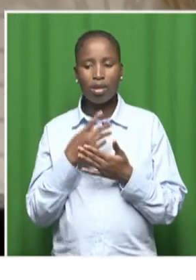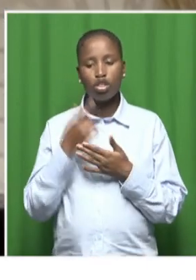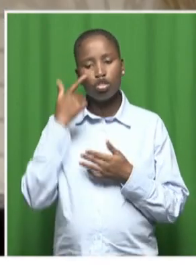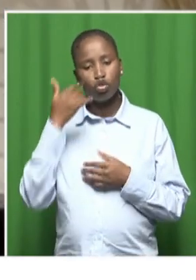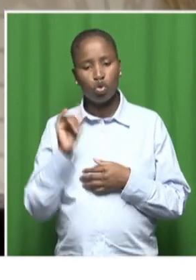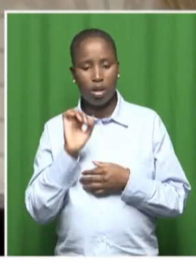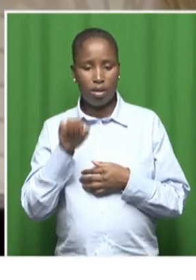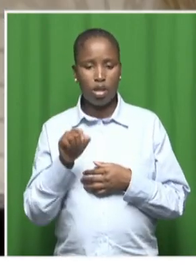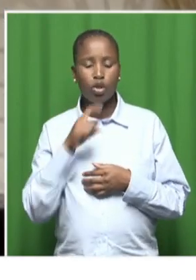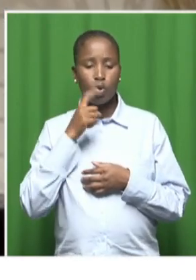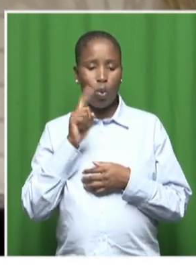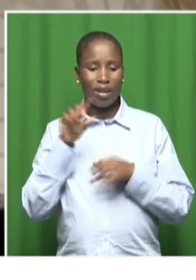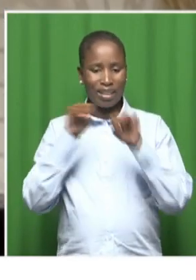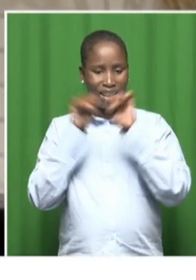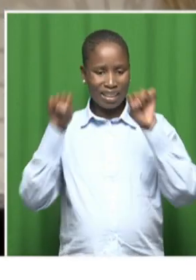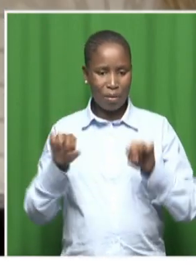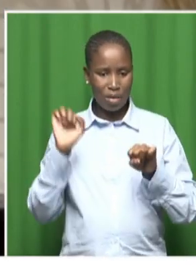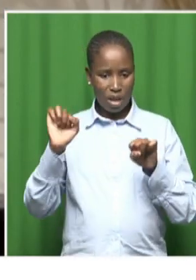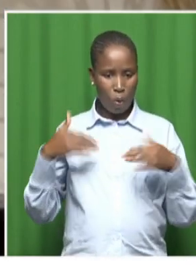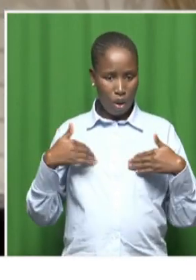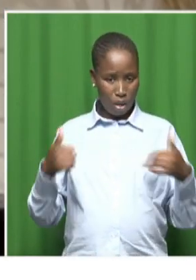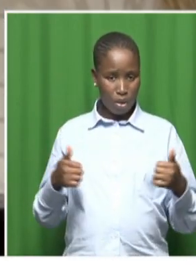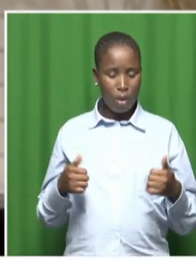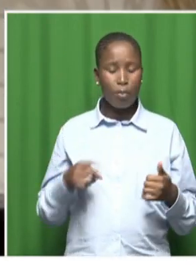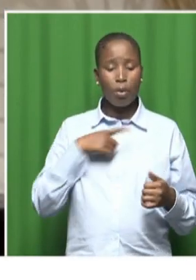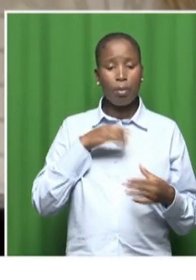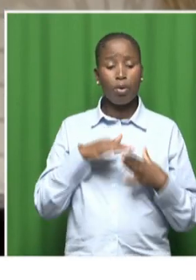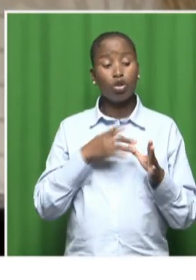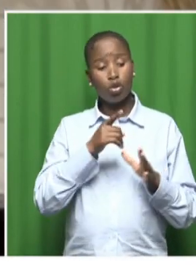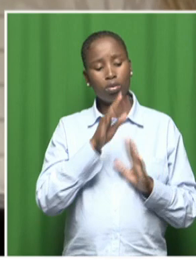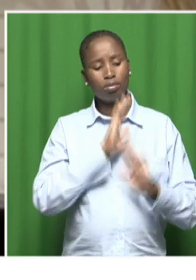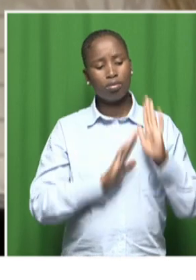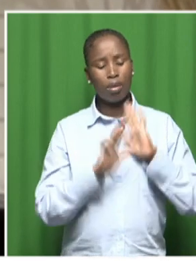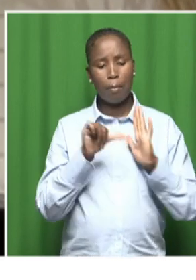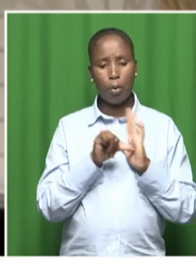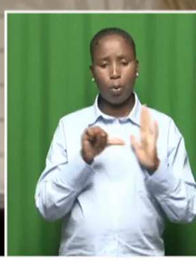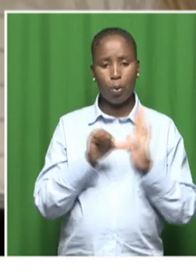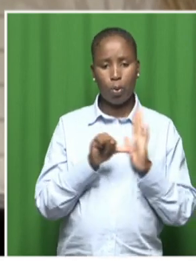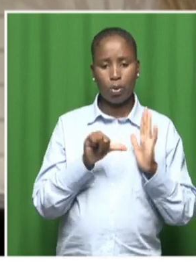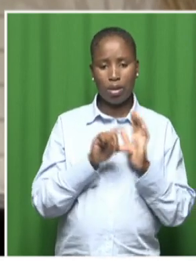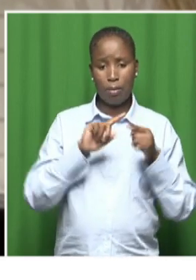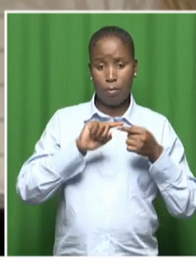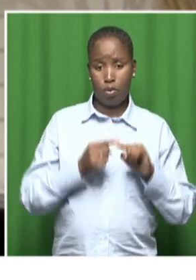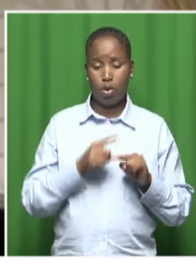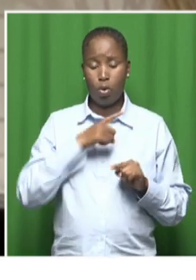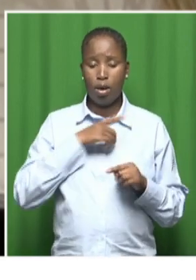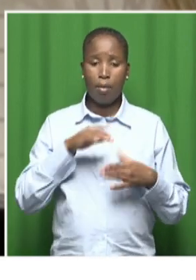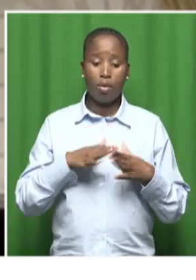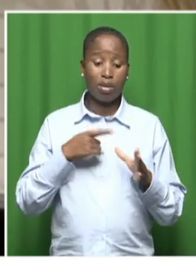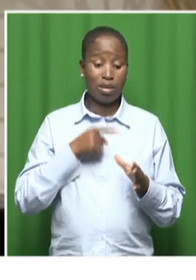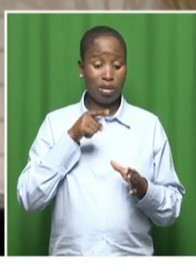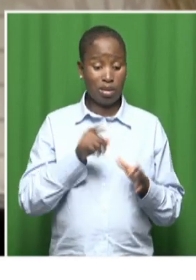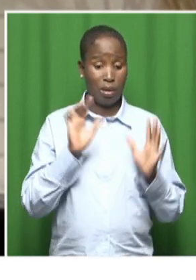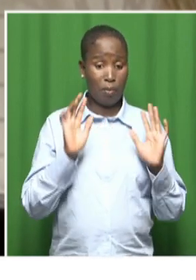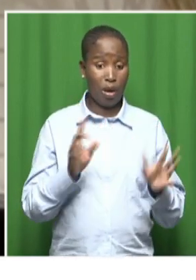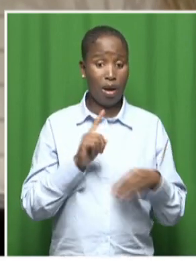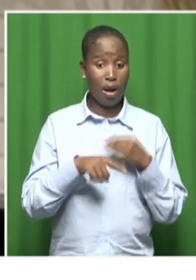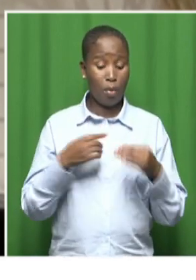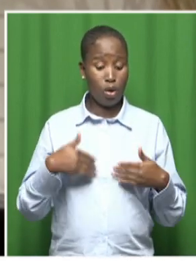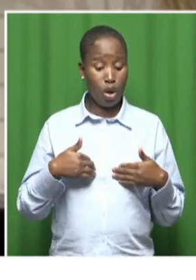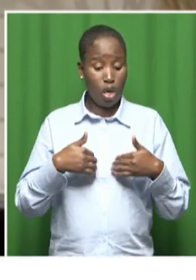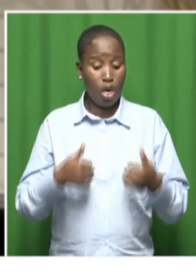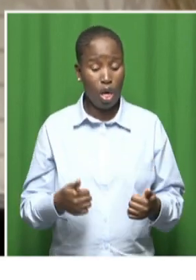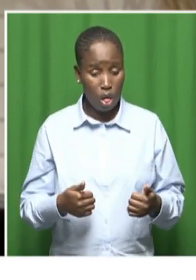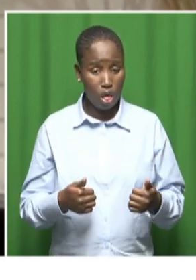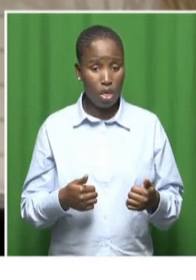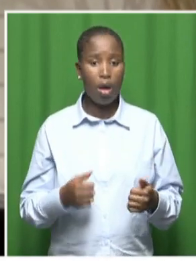I think what you raise is an important point, because it's not about just a health response. It's about a response across